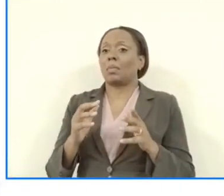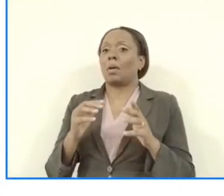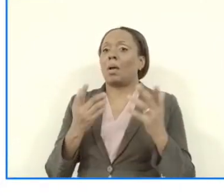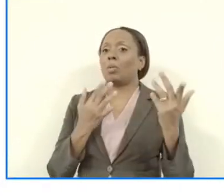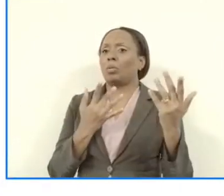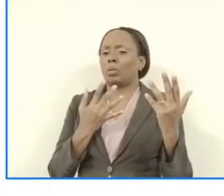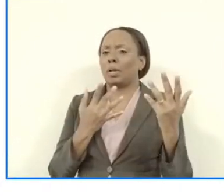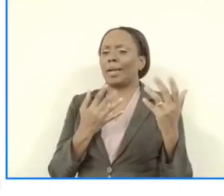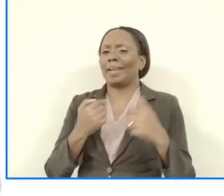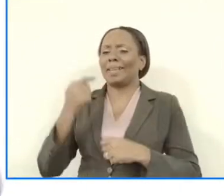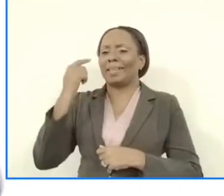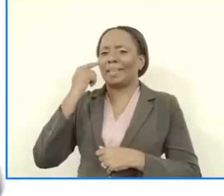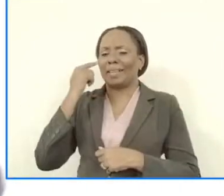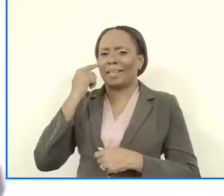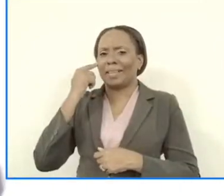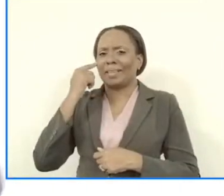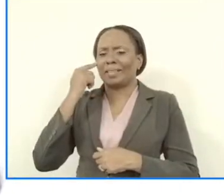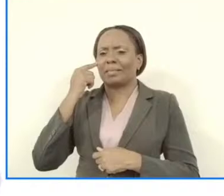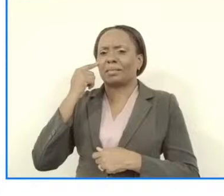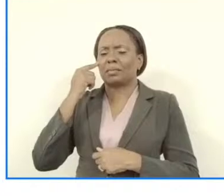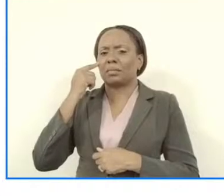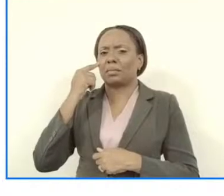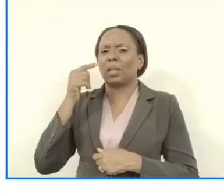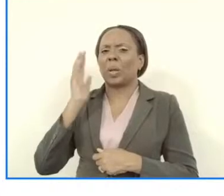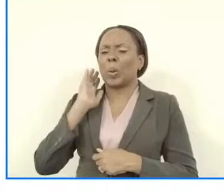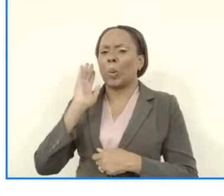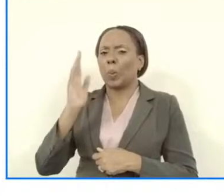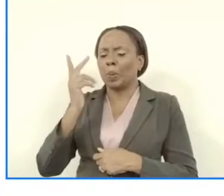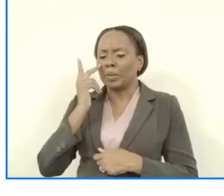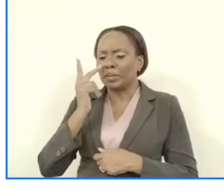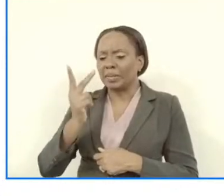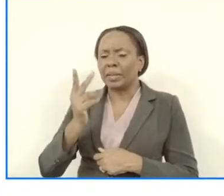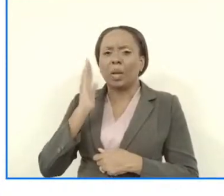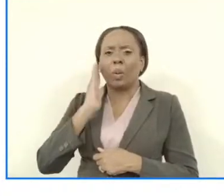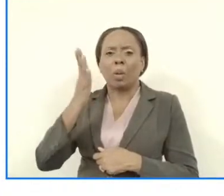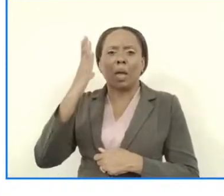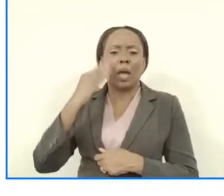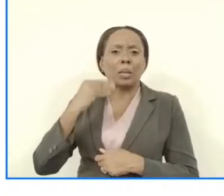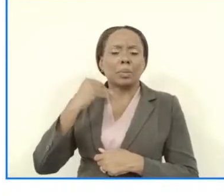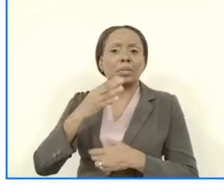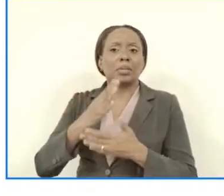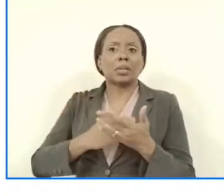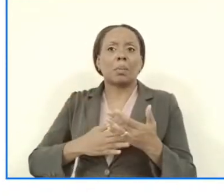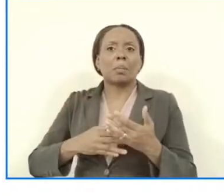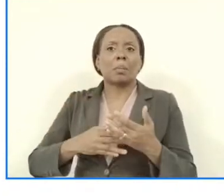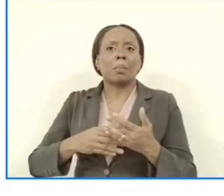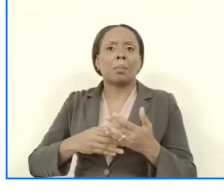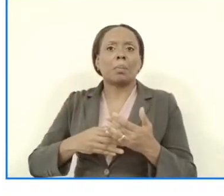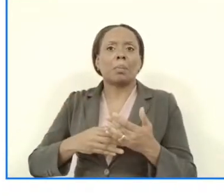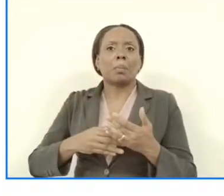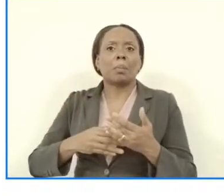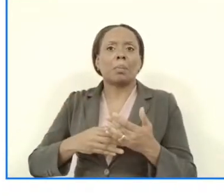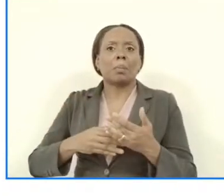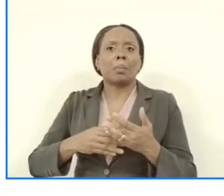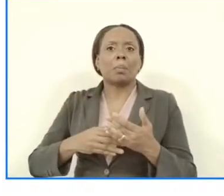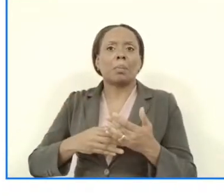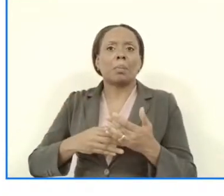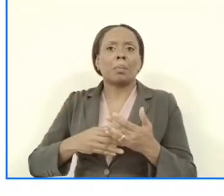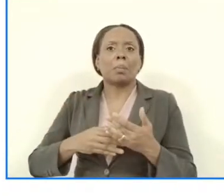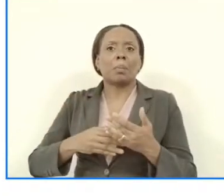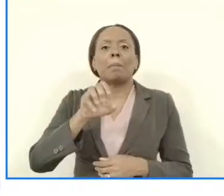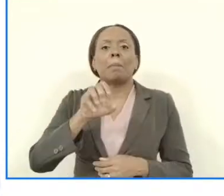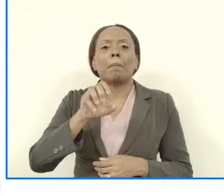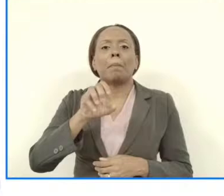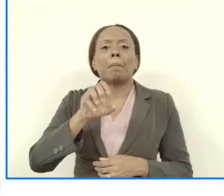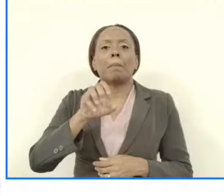bursts occurring, which is what has impeded some of the progress that we would have had on some of the fringes, simply because